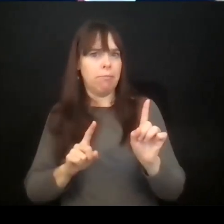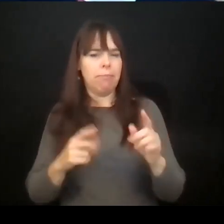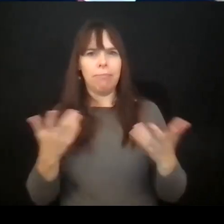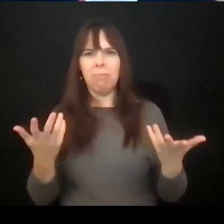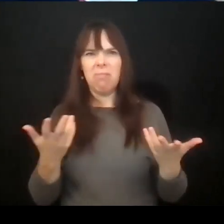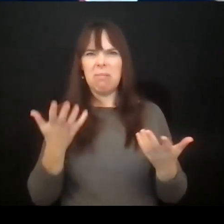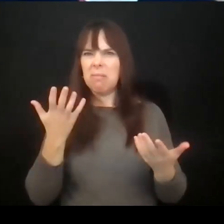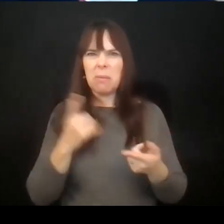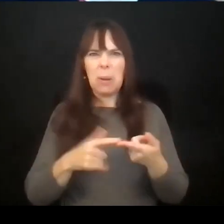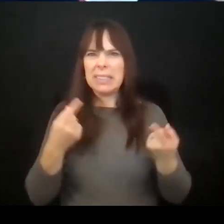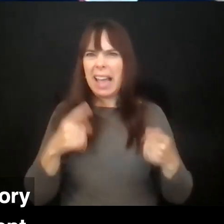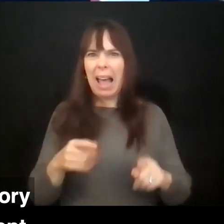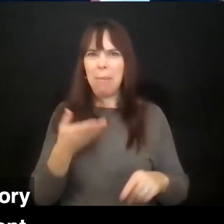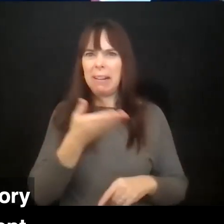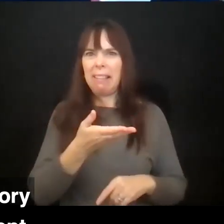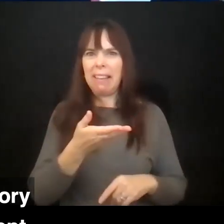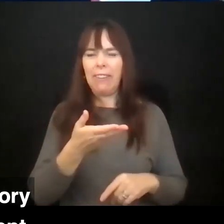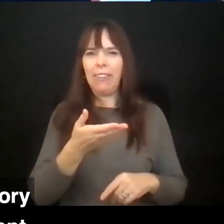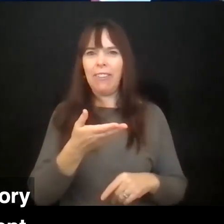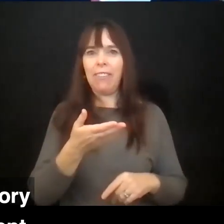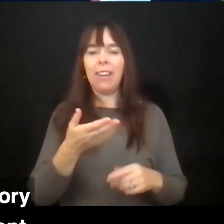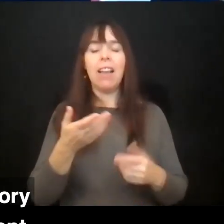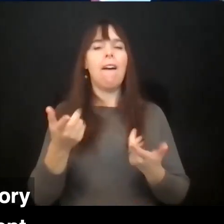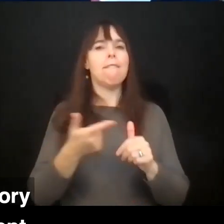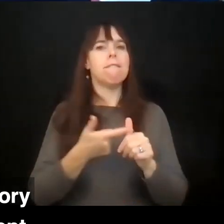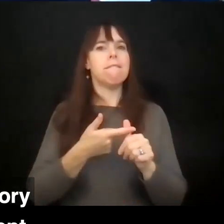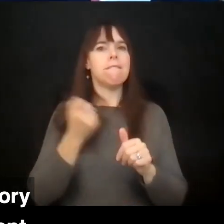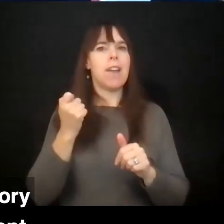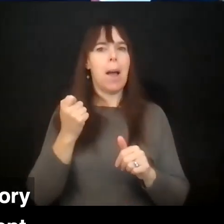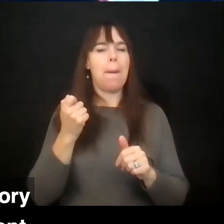story? This comes from